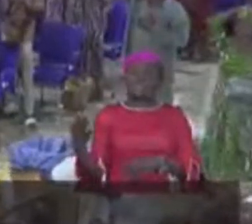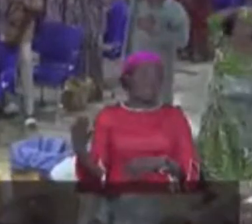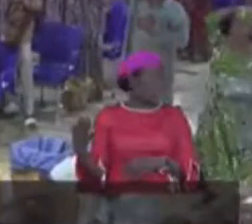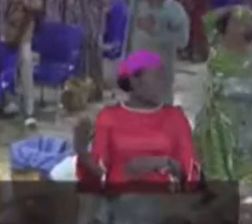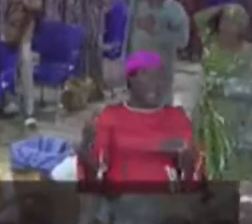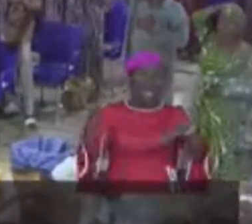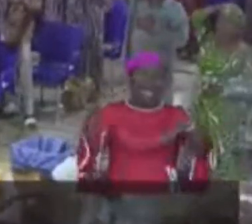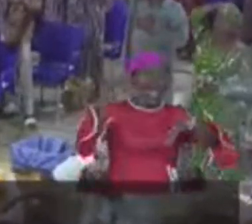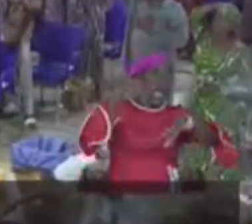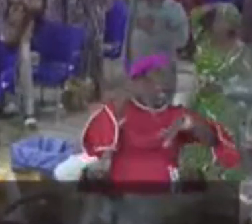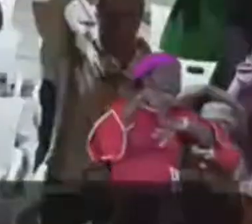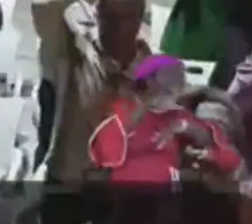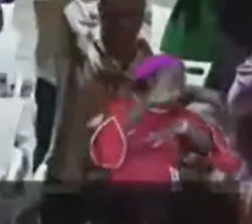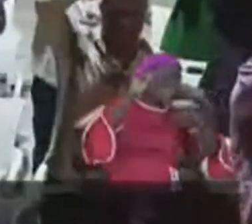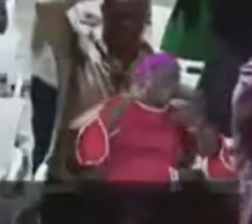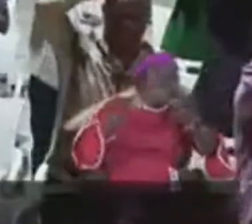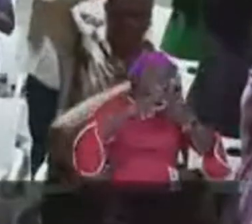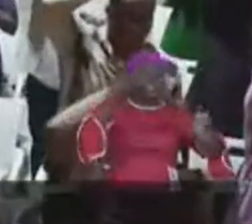assigned to terminate my